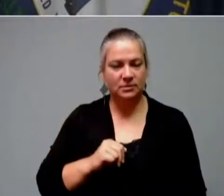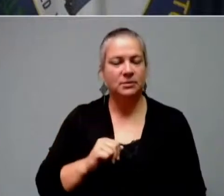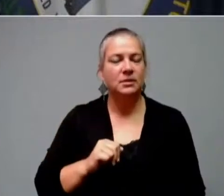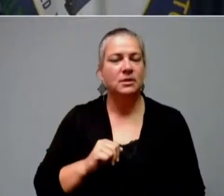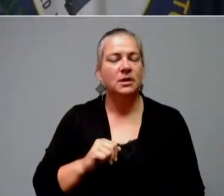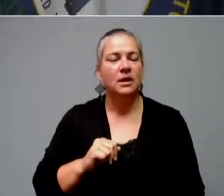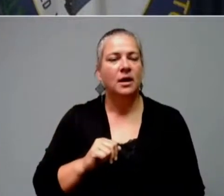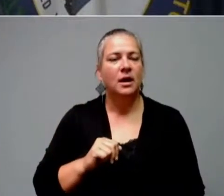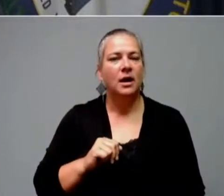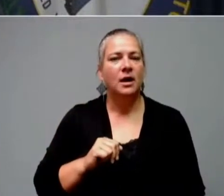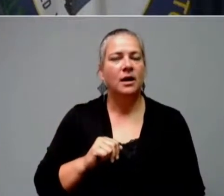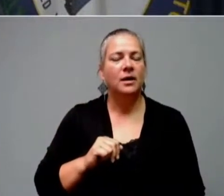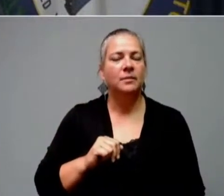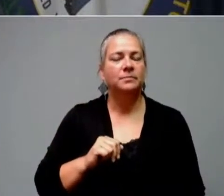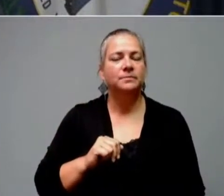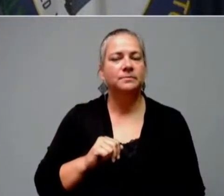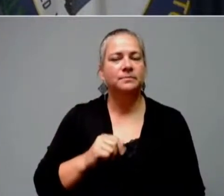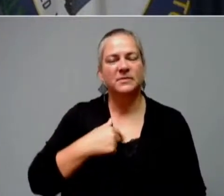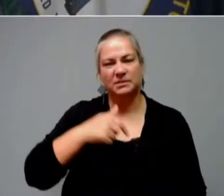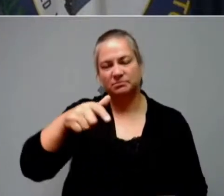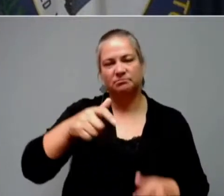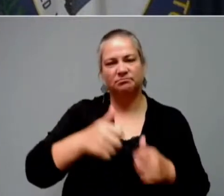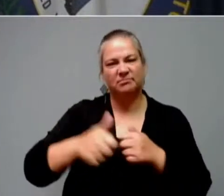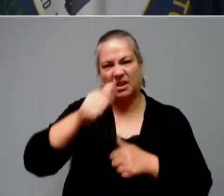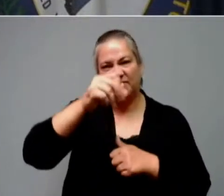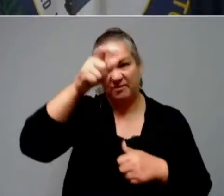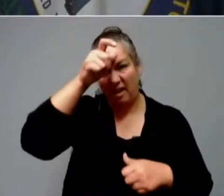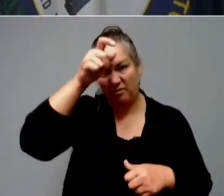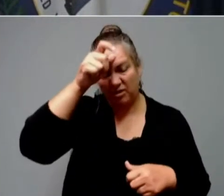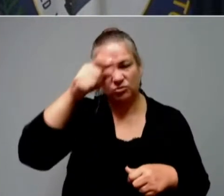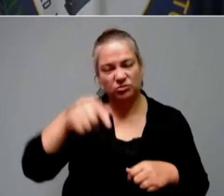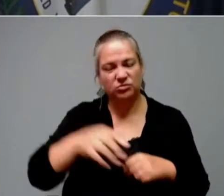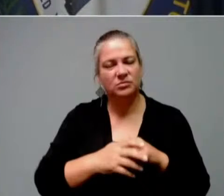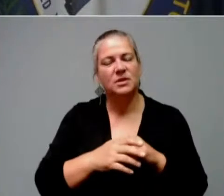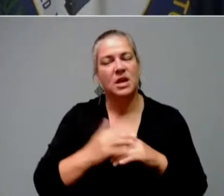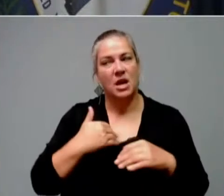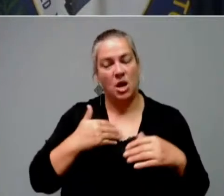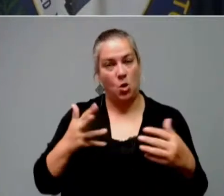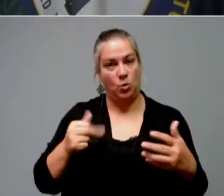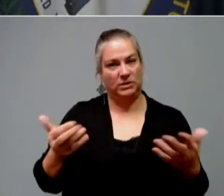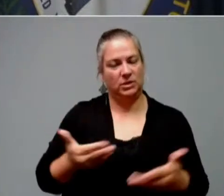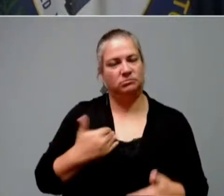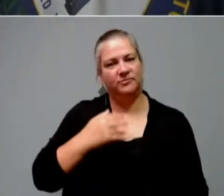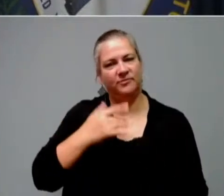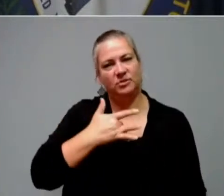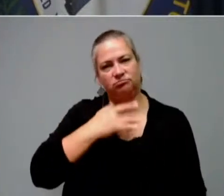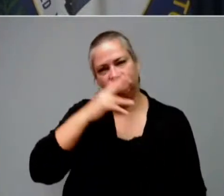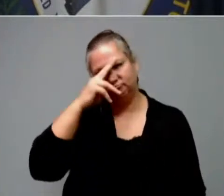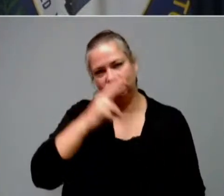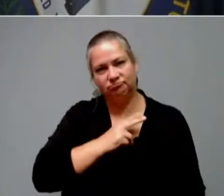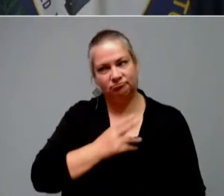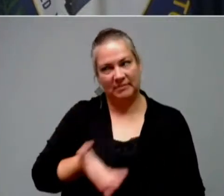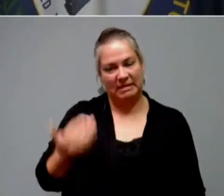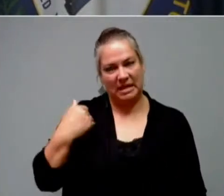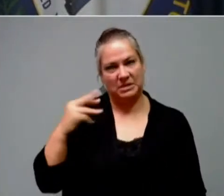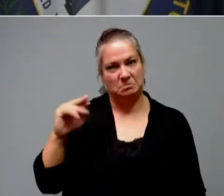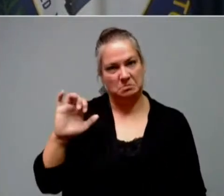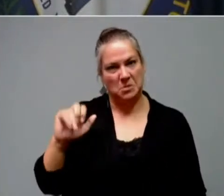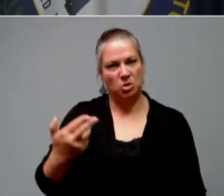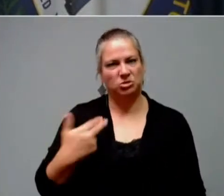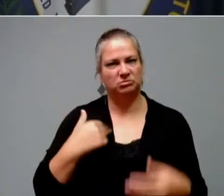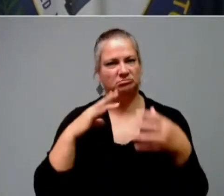I had the opportunity and the honor in March to be invited here to honor the two great men, Chief Rob Orkes and Major Gary